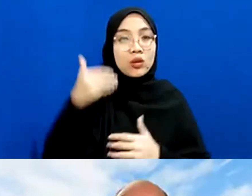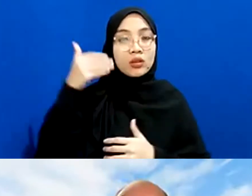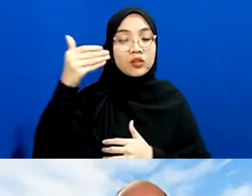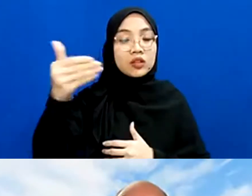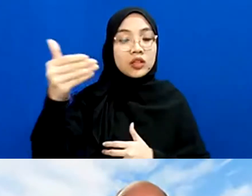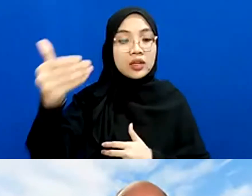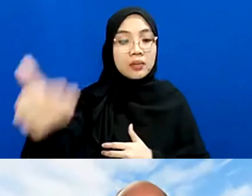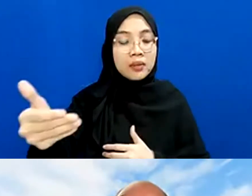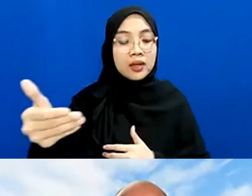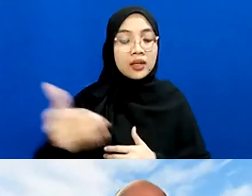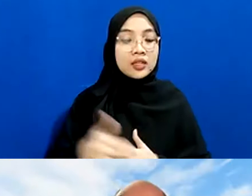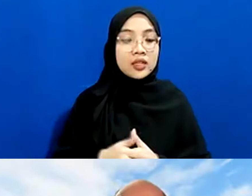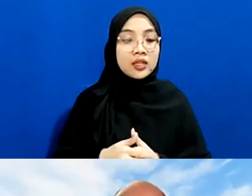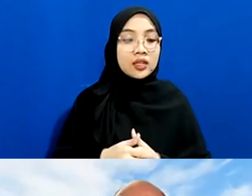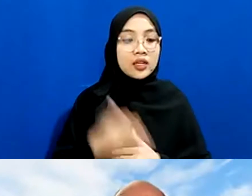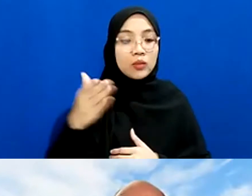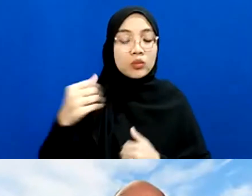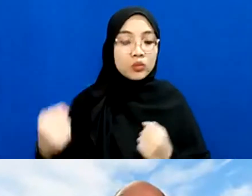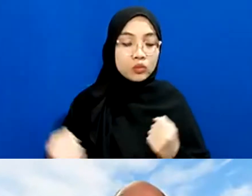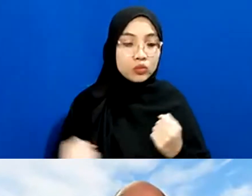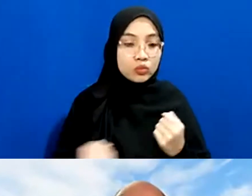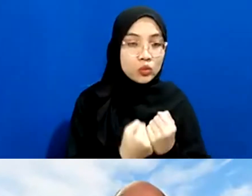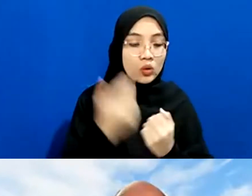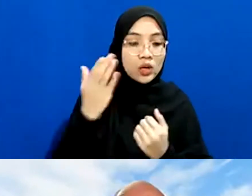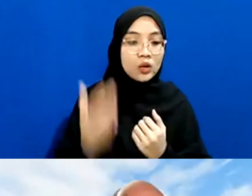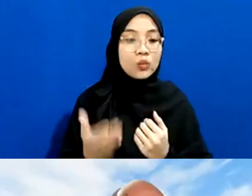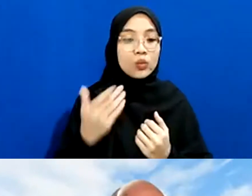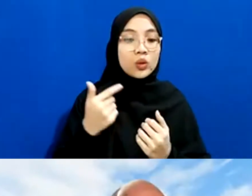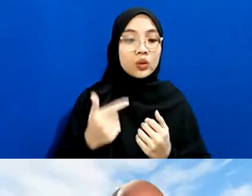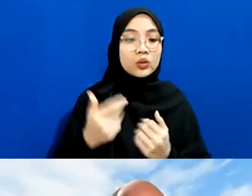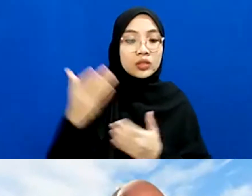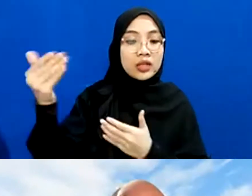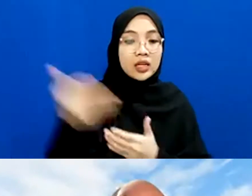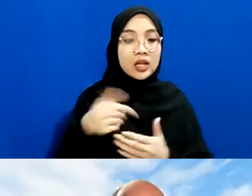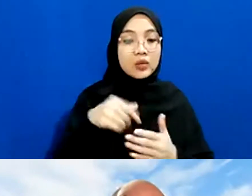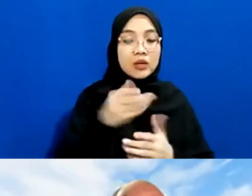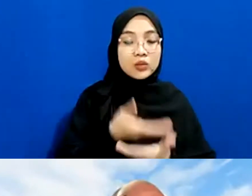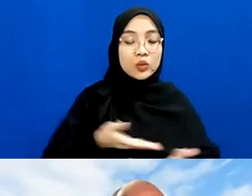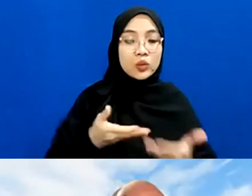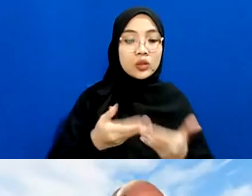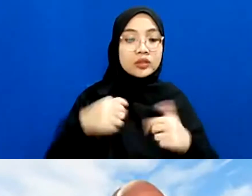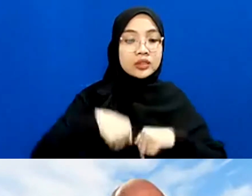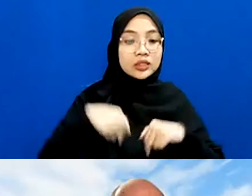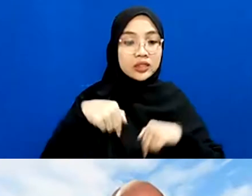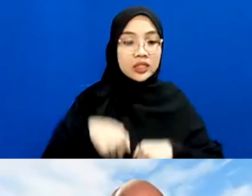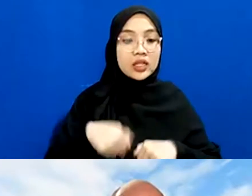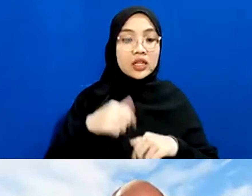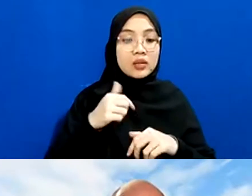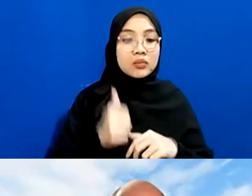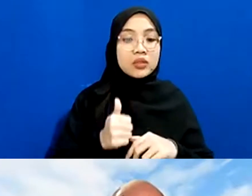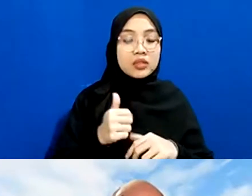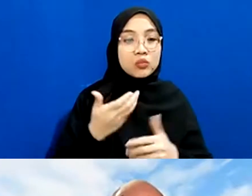your support and maybe your presence at the Faculty of Psychology when the situations allows us to invite